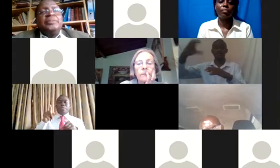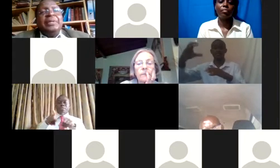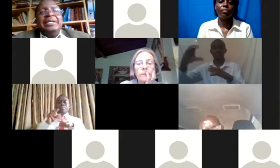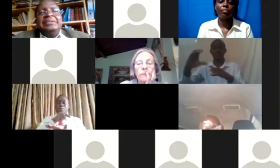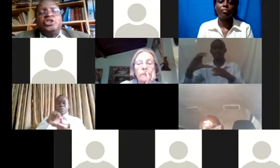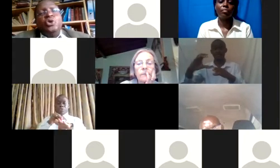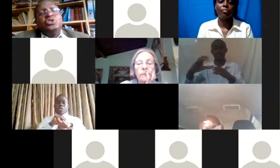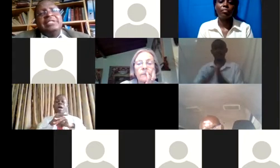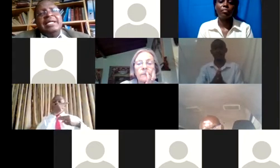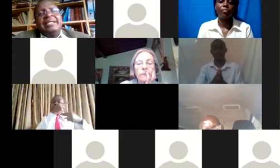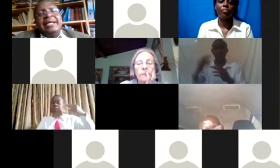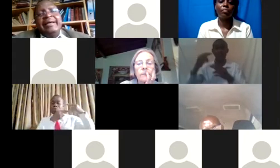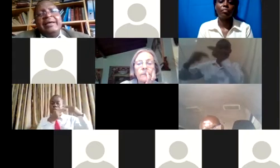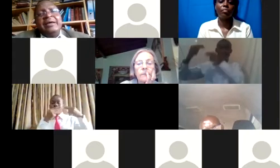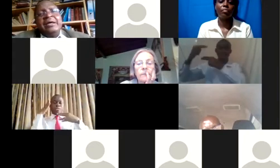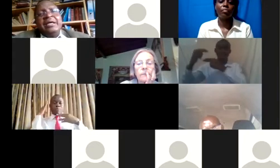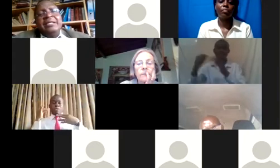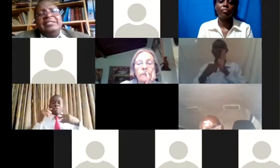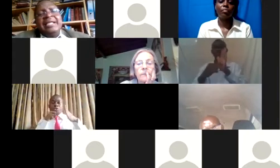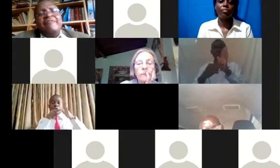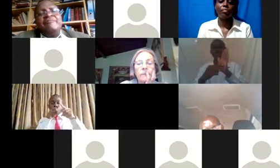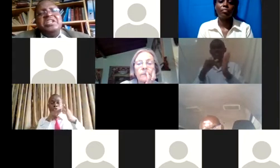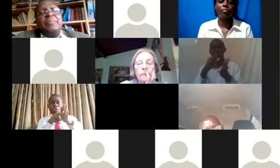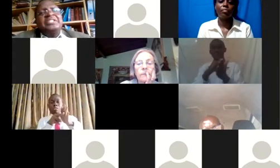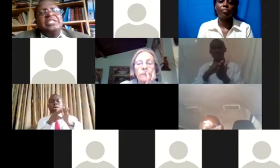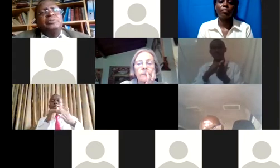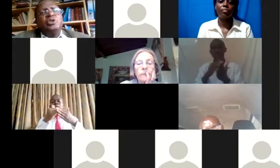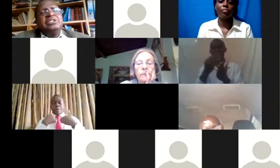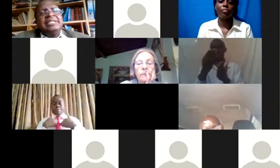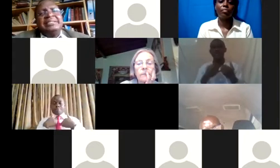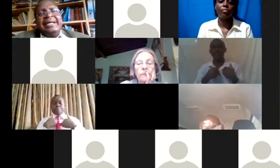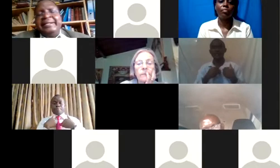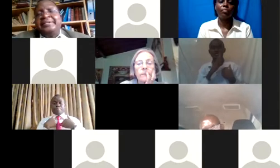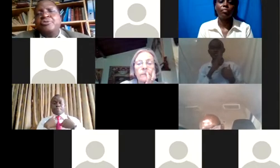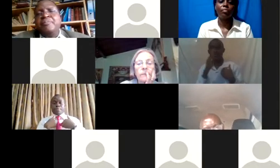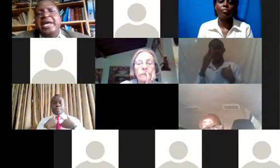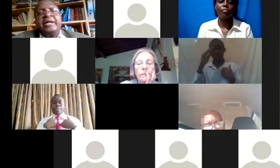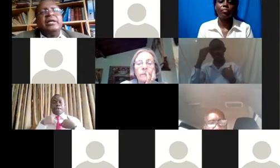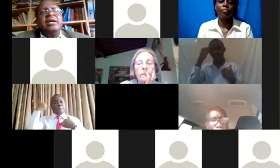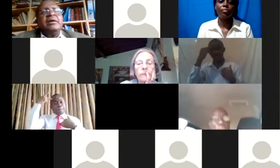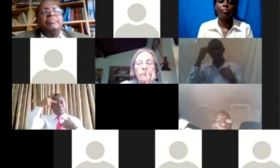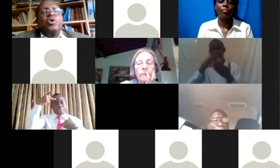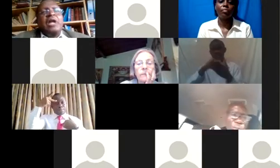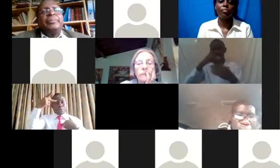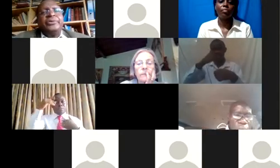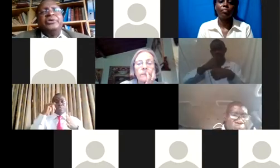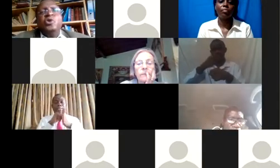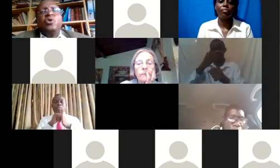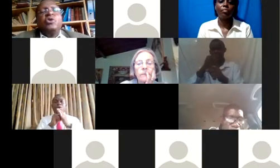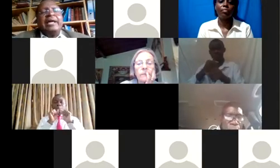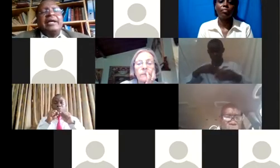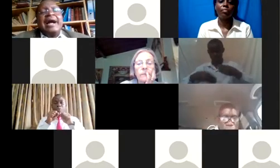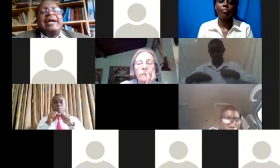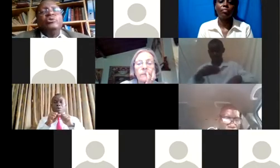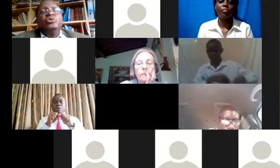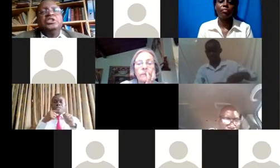historical experience shows that there have been perceptions that tend to make corruption look